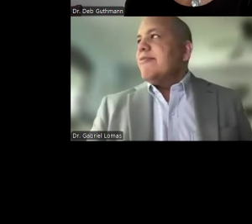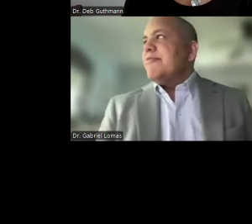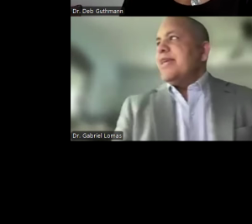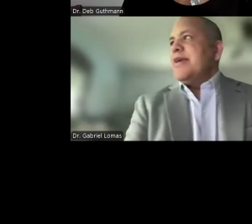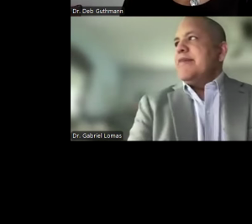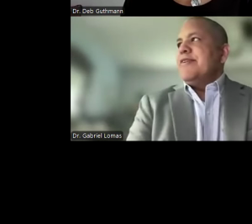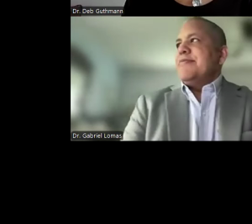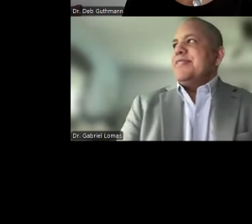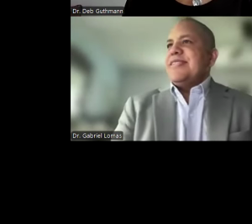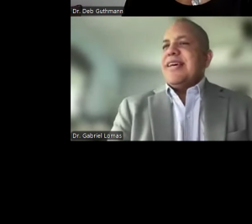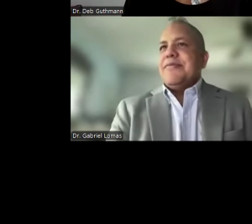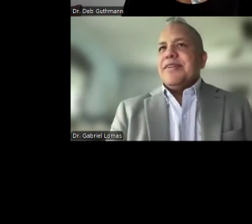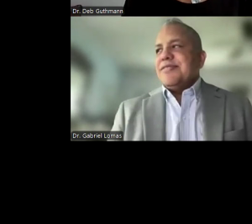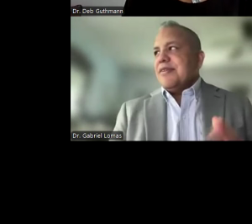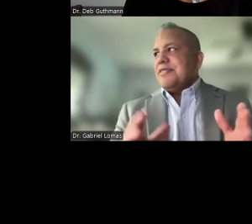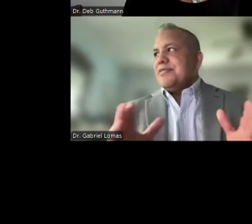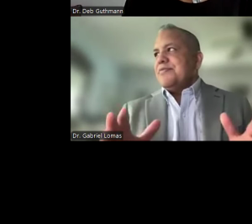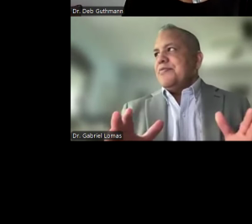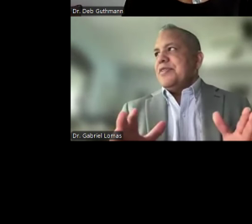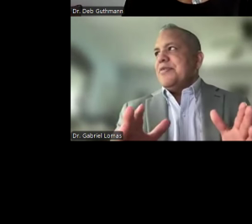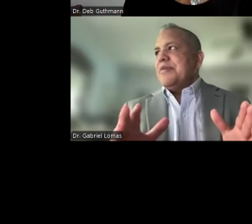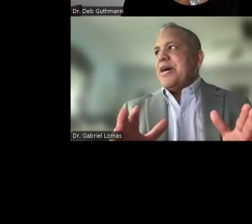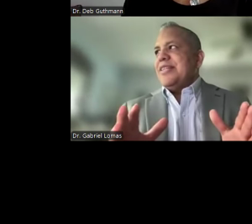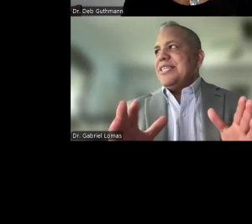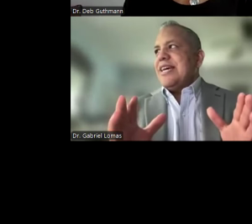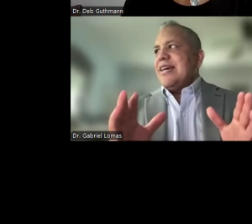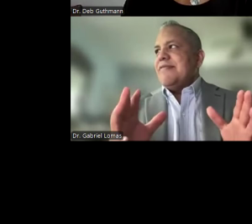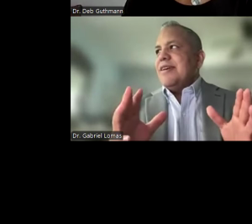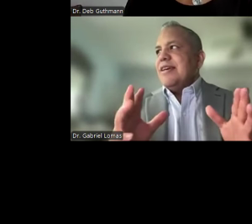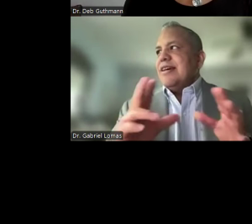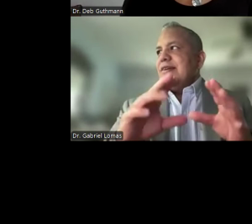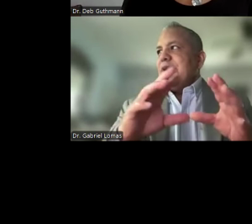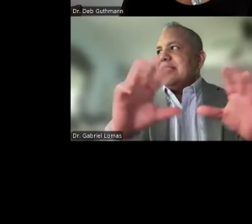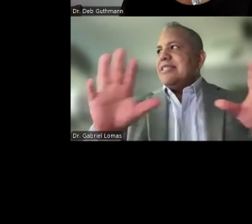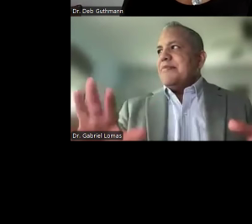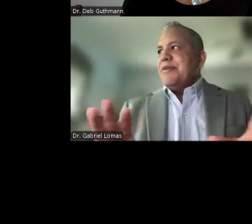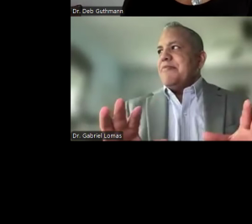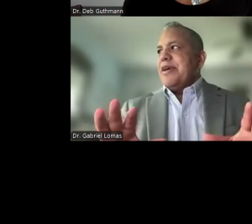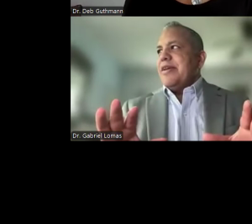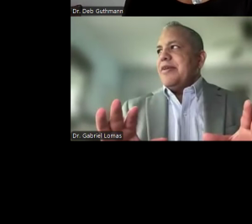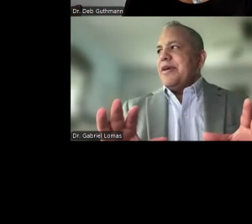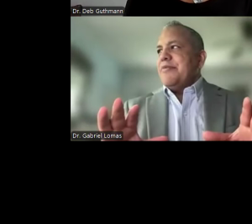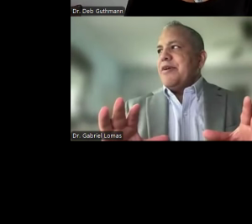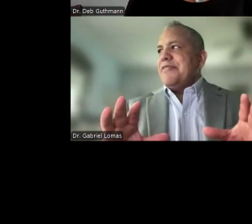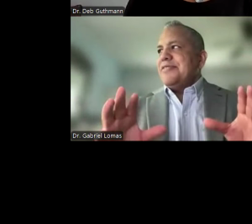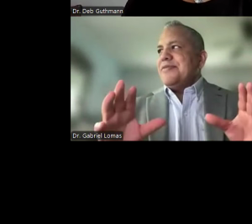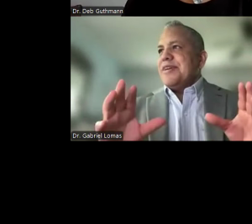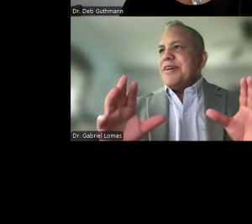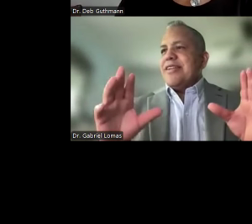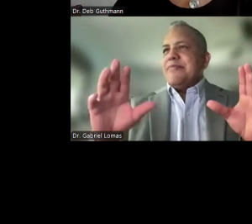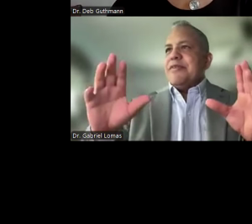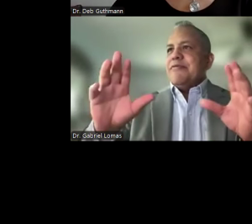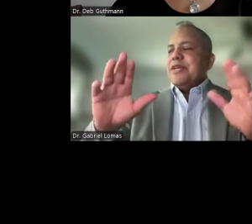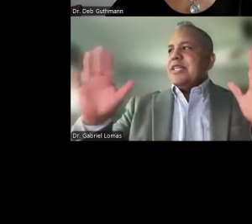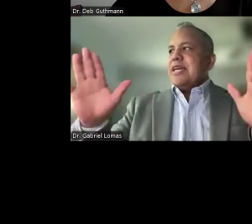Hi, everybody. I'm Gabe Lomas, and I wanted to start off just with a quick apology. I have quite a setup here at my home office where I've